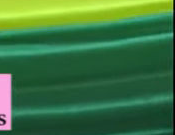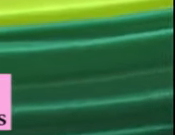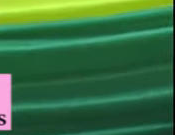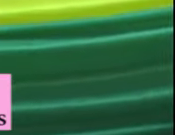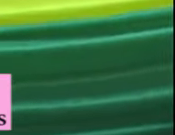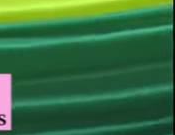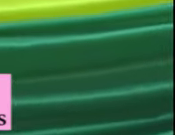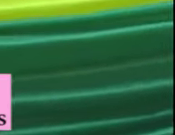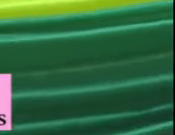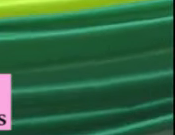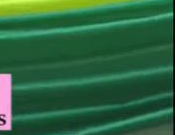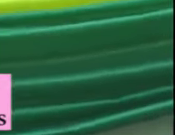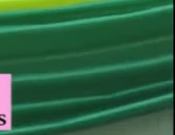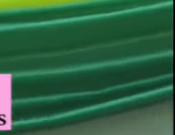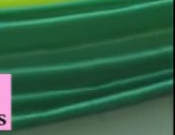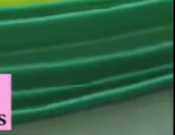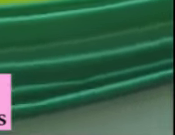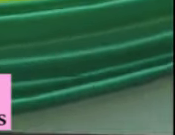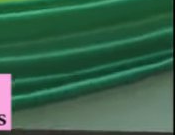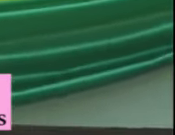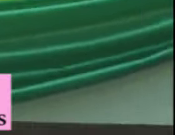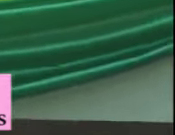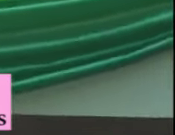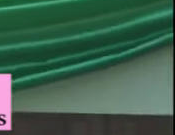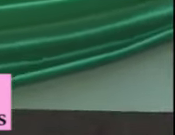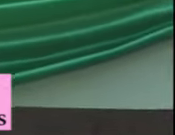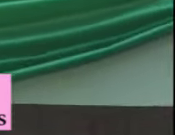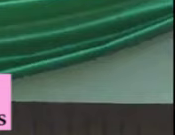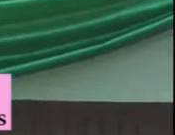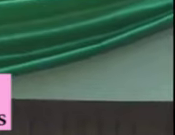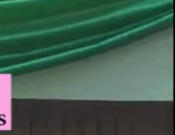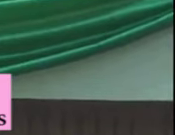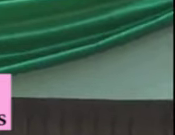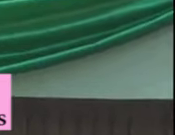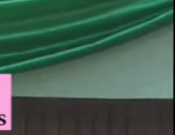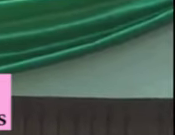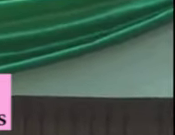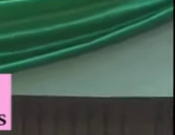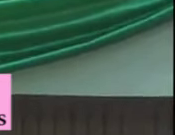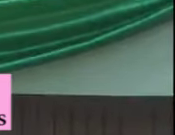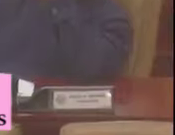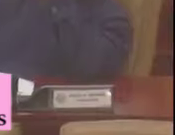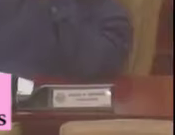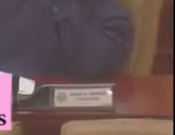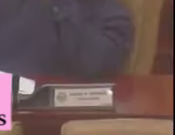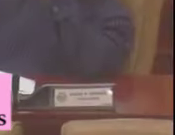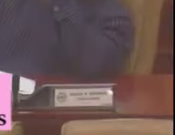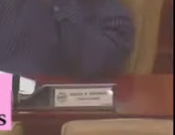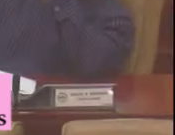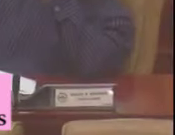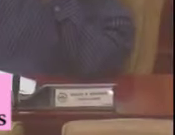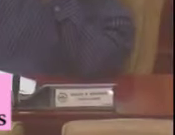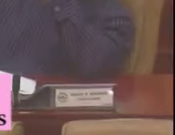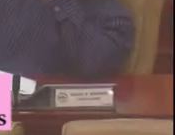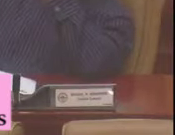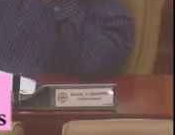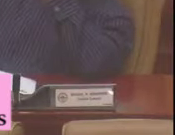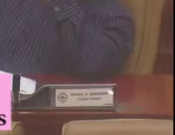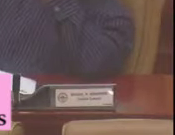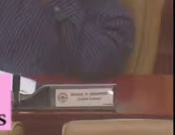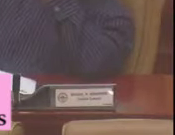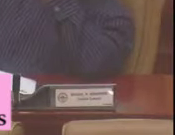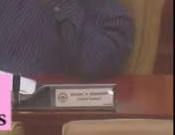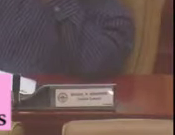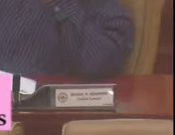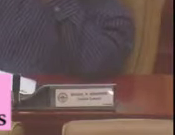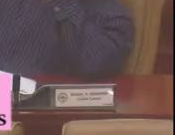regret? We should be ever grateful for the work that so many people did to keep